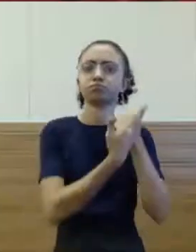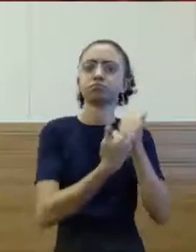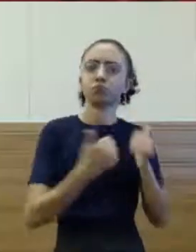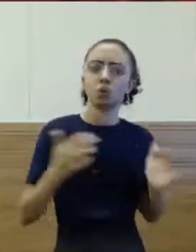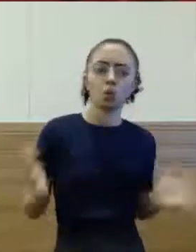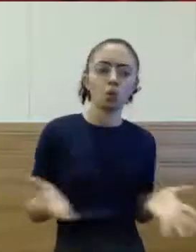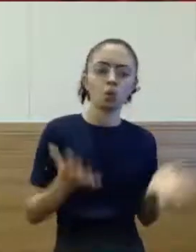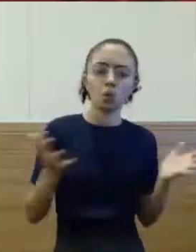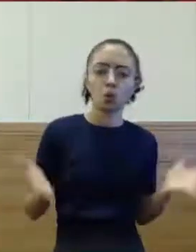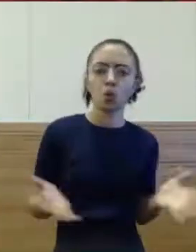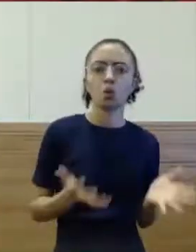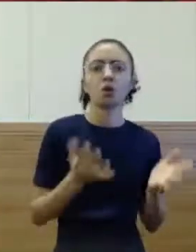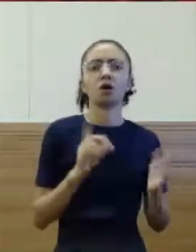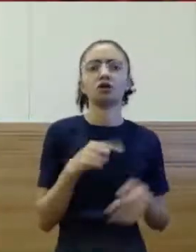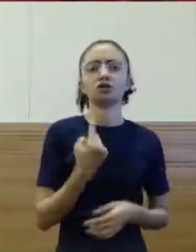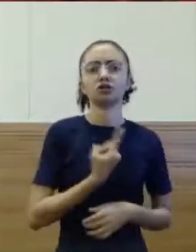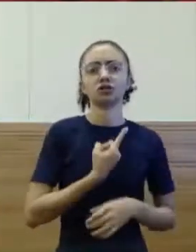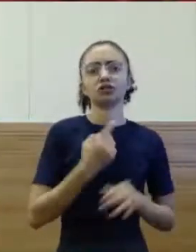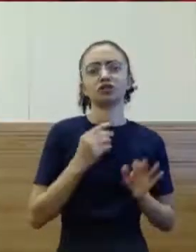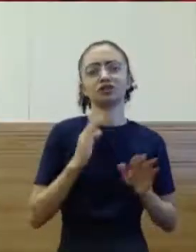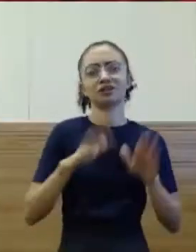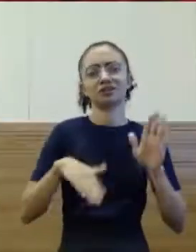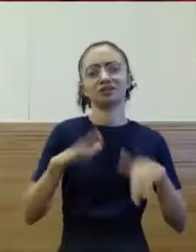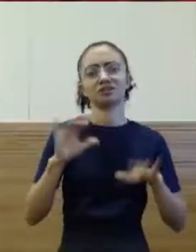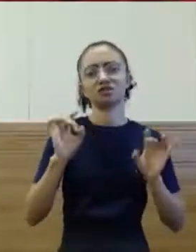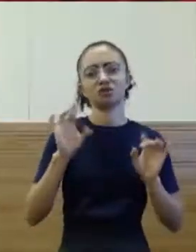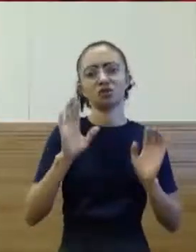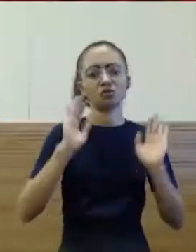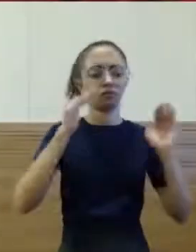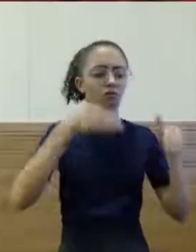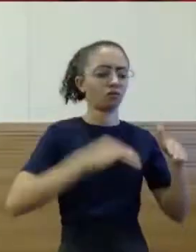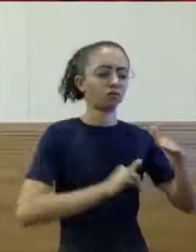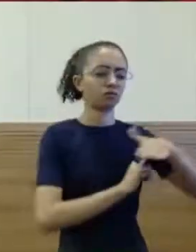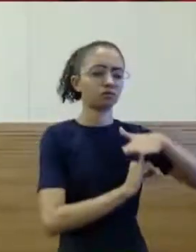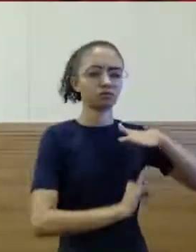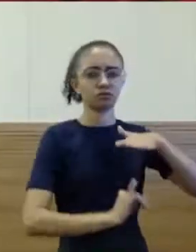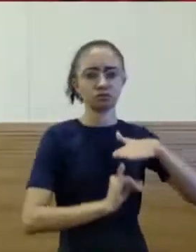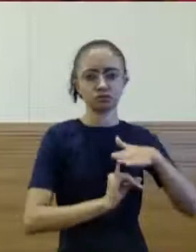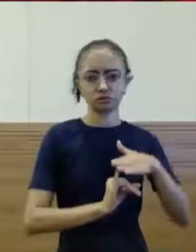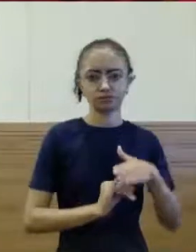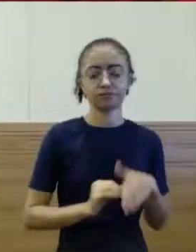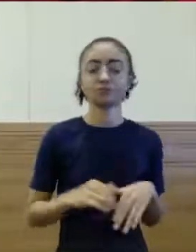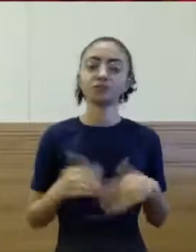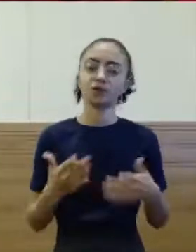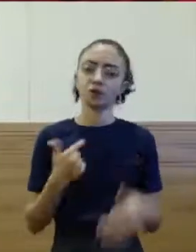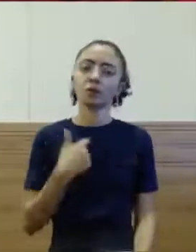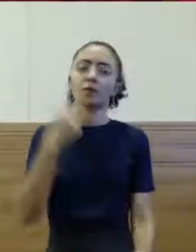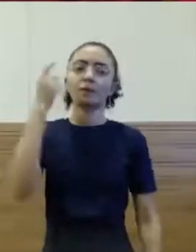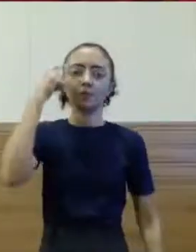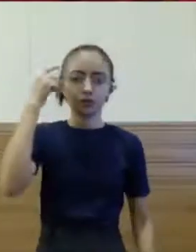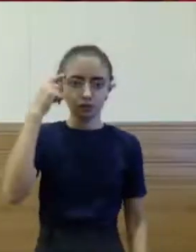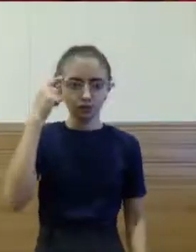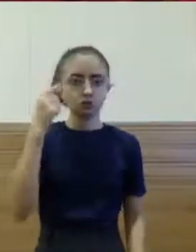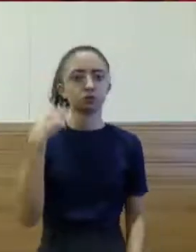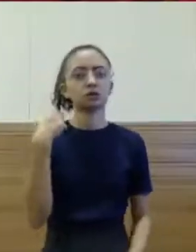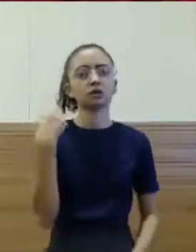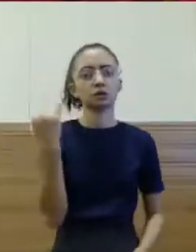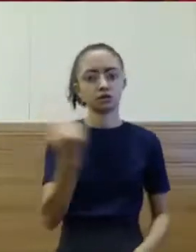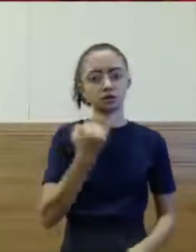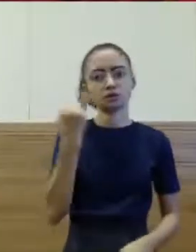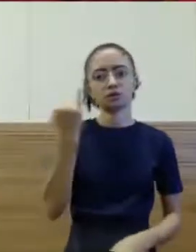and sometimes we're only in the institutional part. So it is and a great challenge, and it's key for me if we want to reach